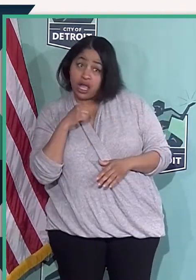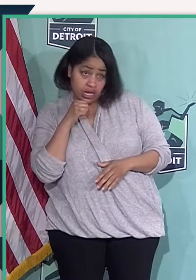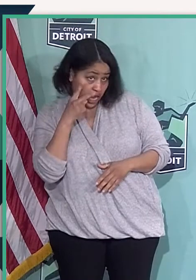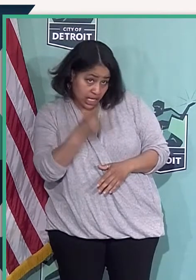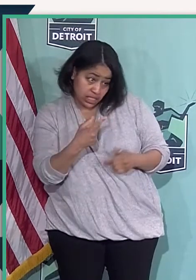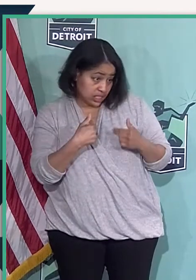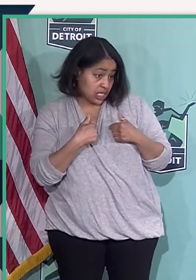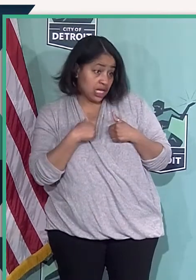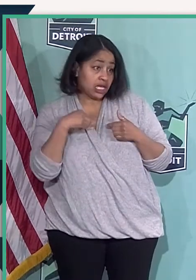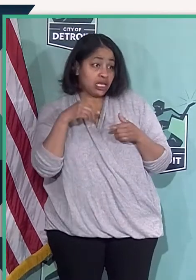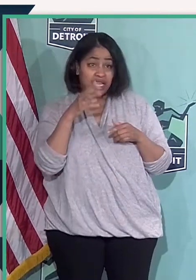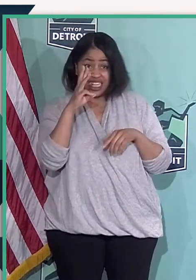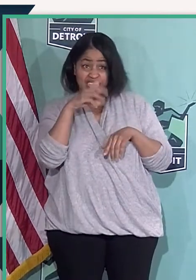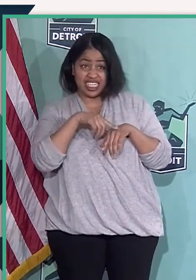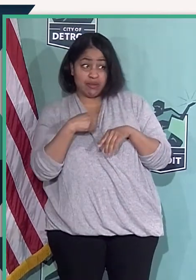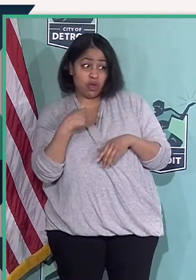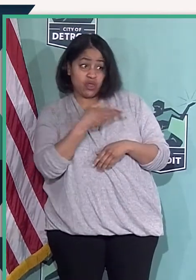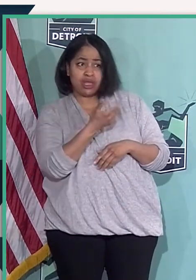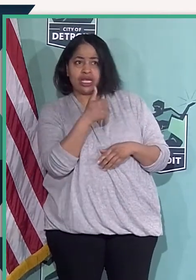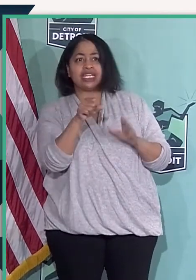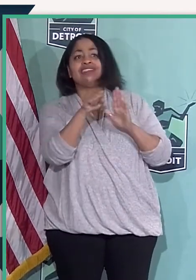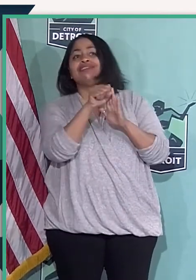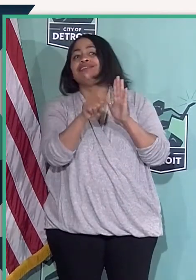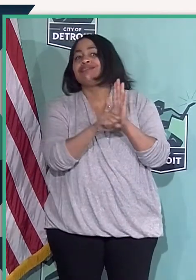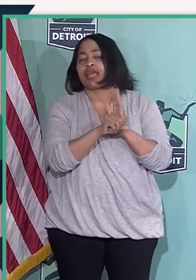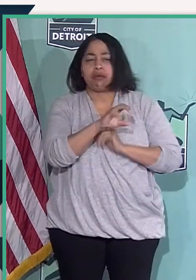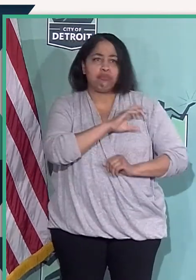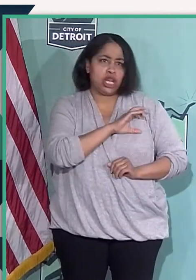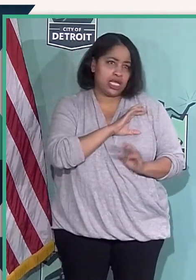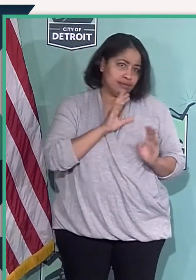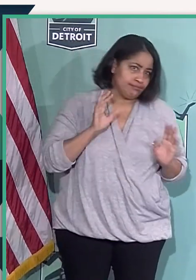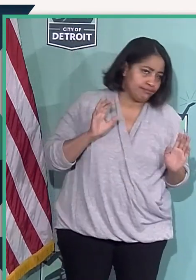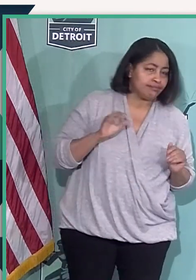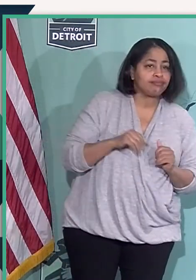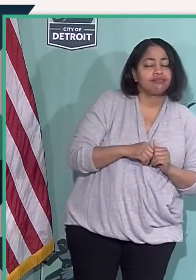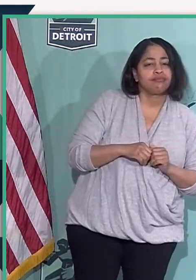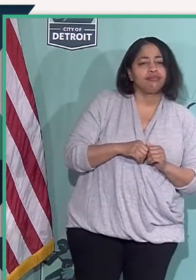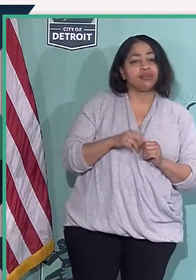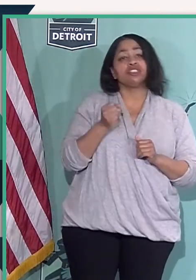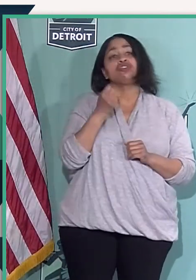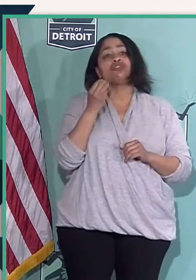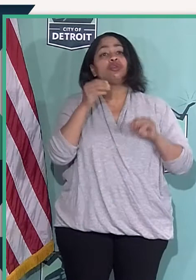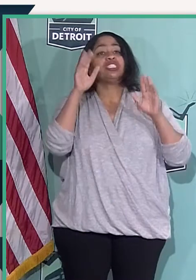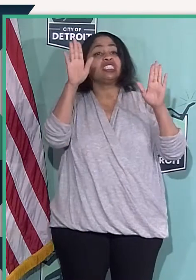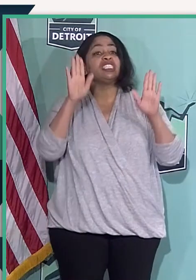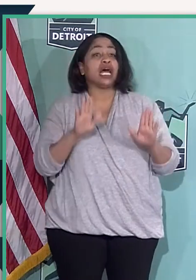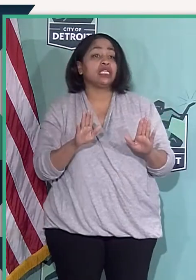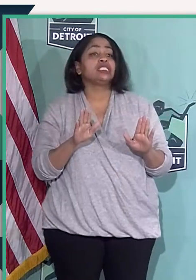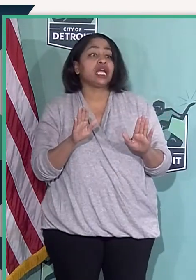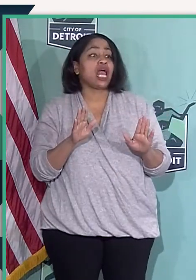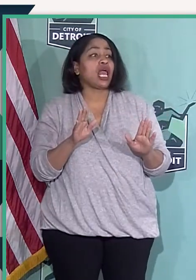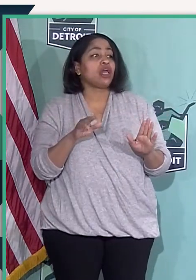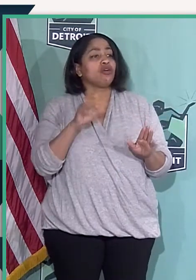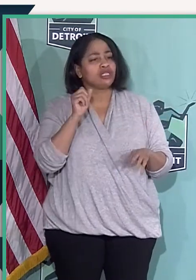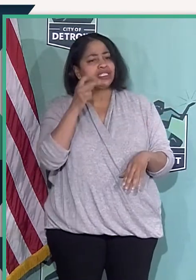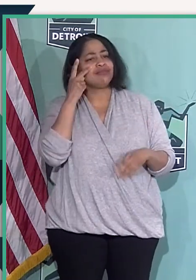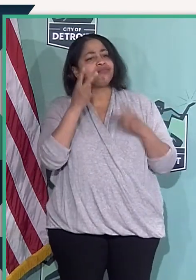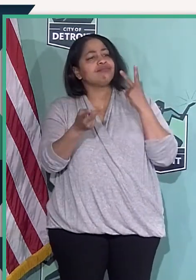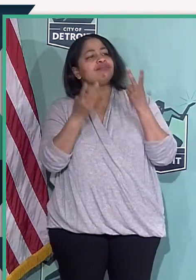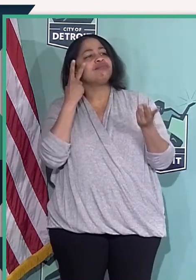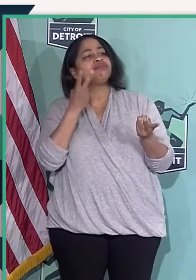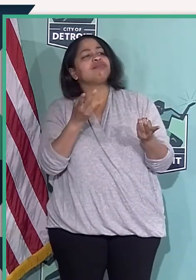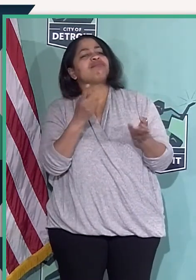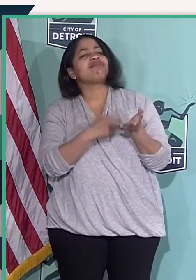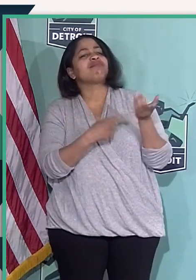see in the 6 times I was through, there were any state police. And so as Sunday went along, you could start to see what